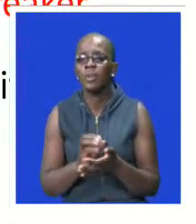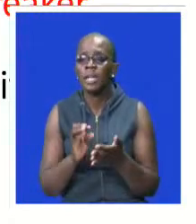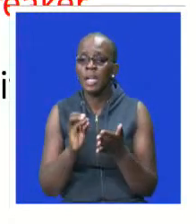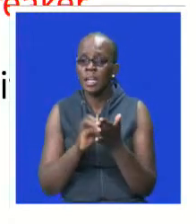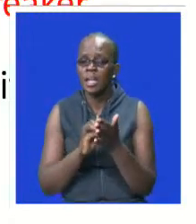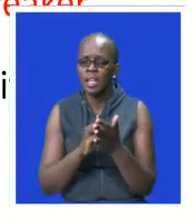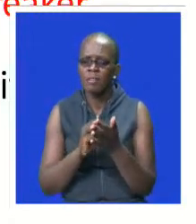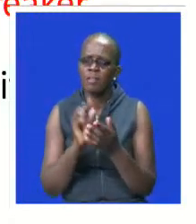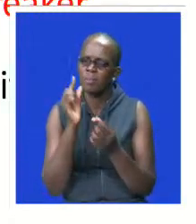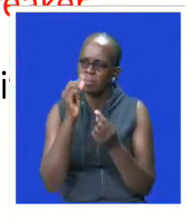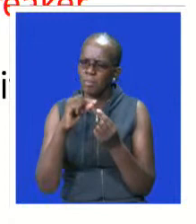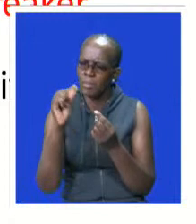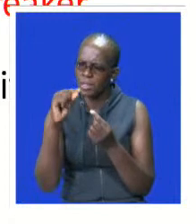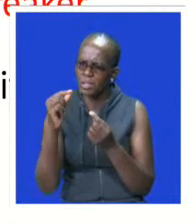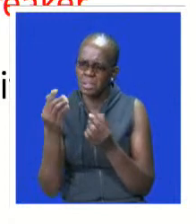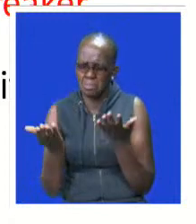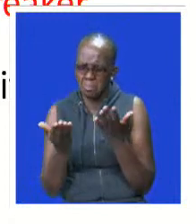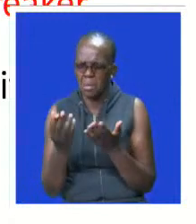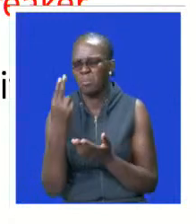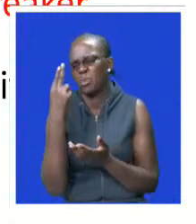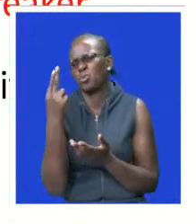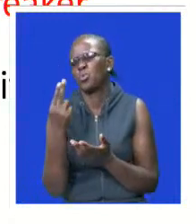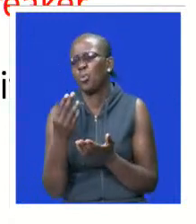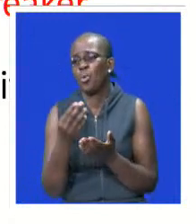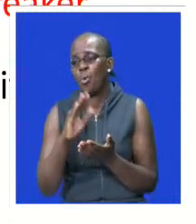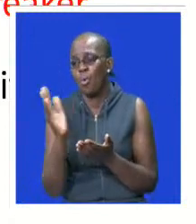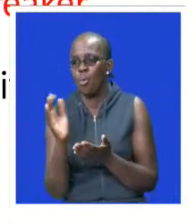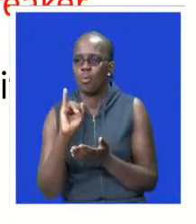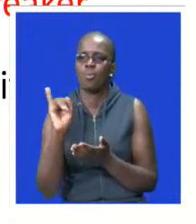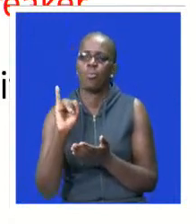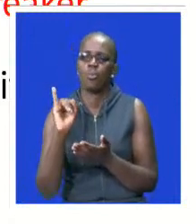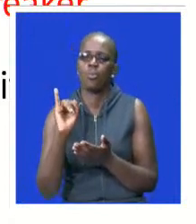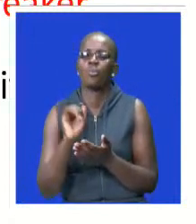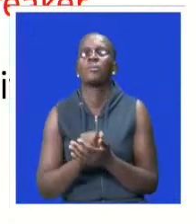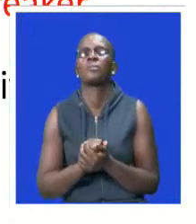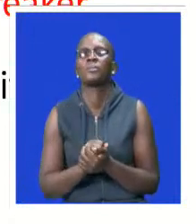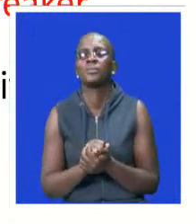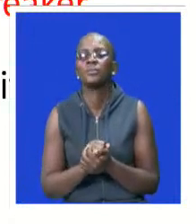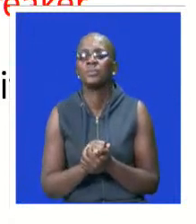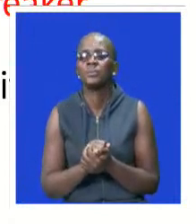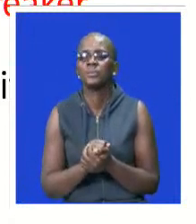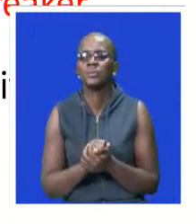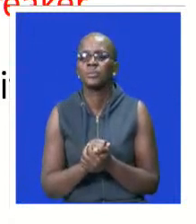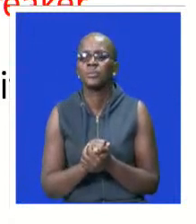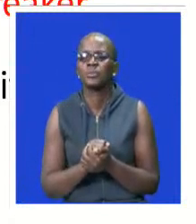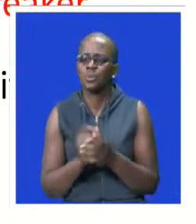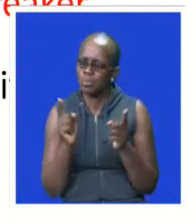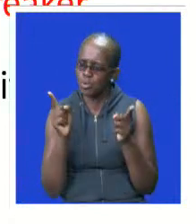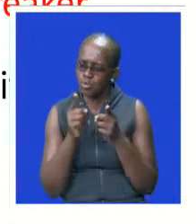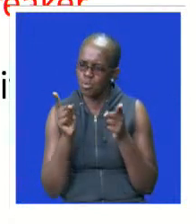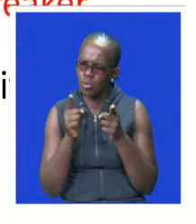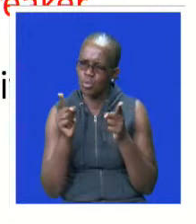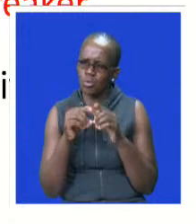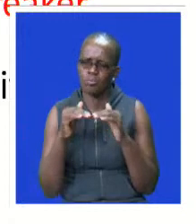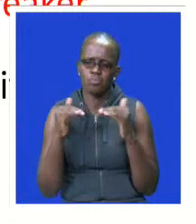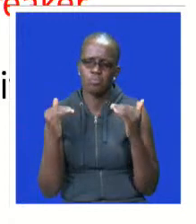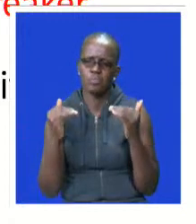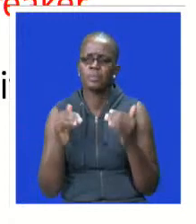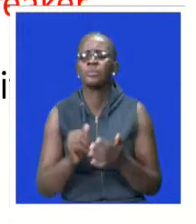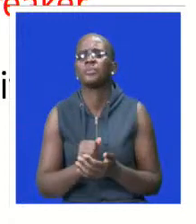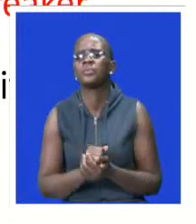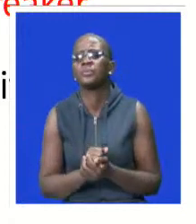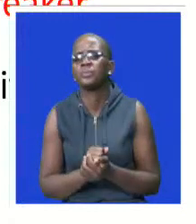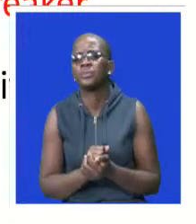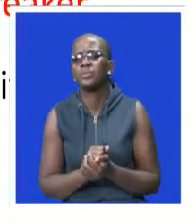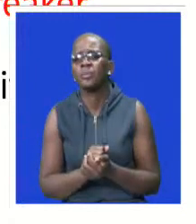or two. All right, it can be just one sentence or then two sentences. So basically, it is that short. So in your introduction, you want